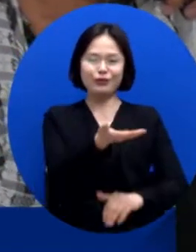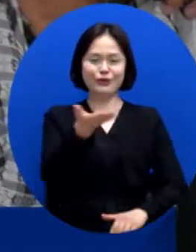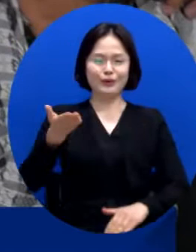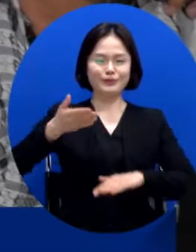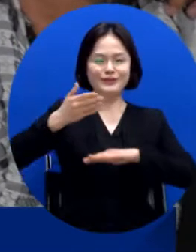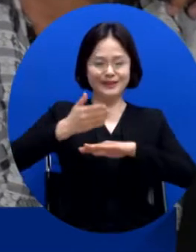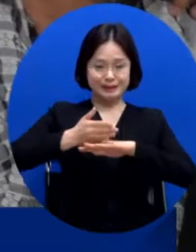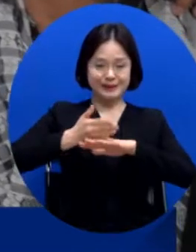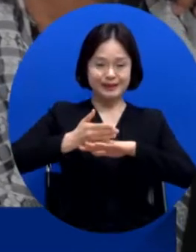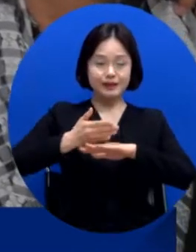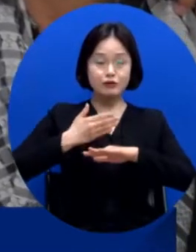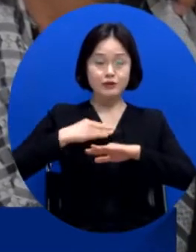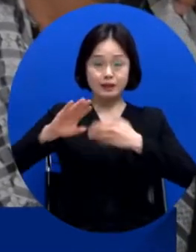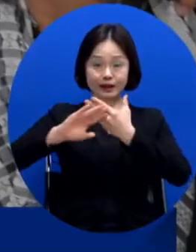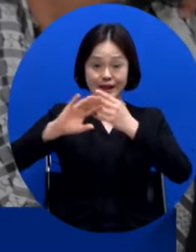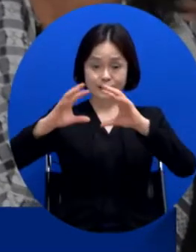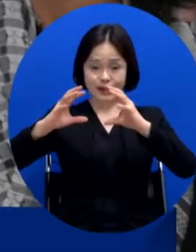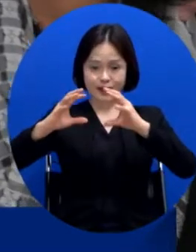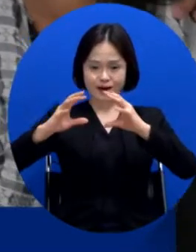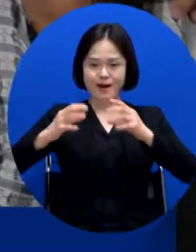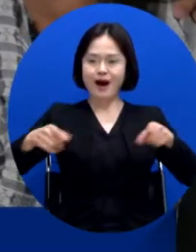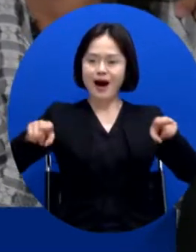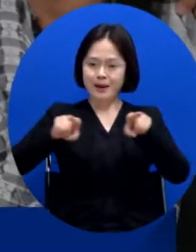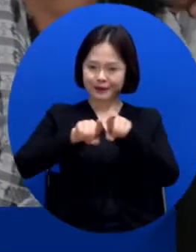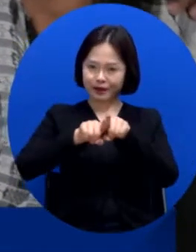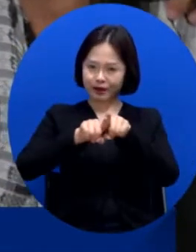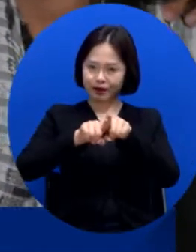battle with different nations.